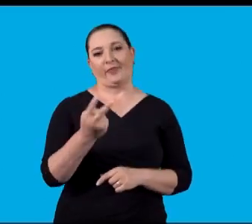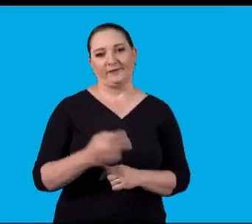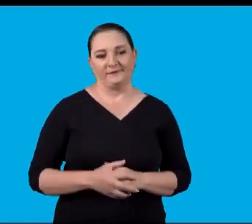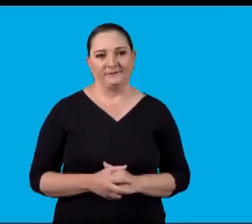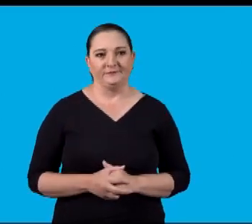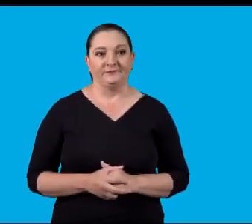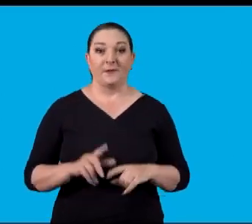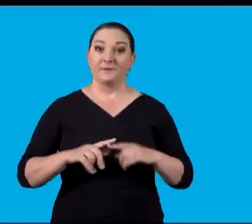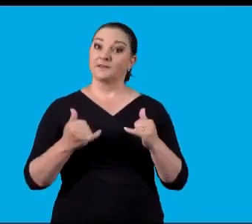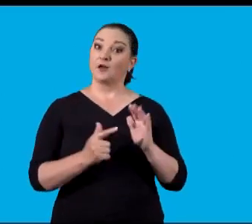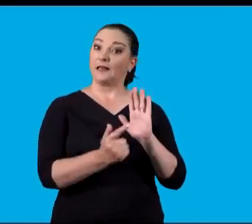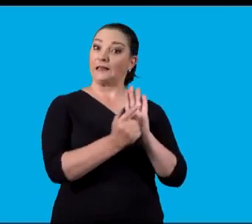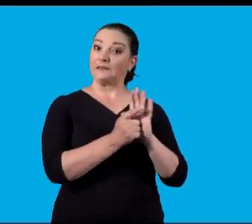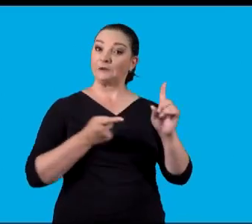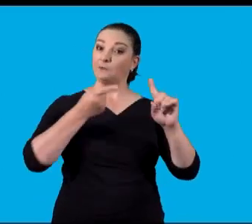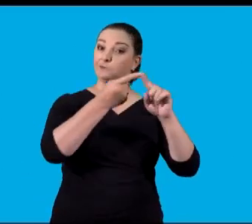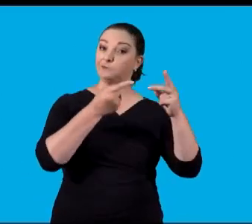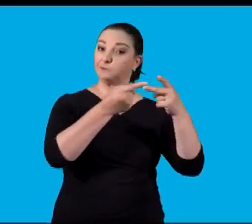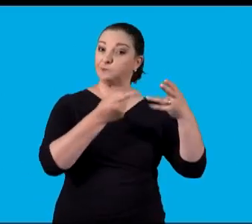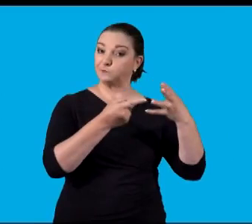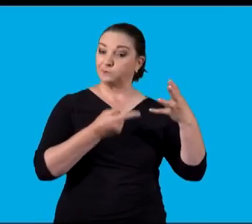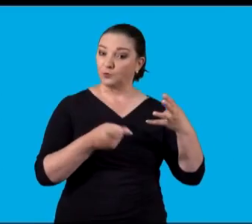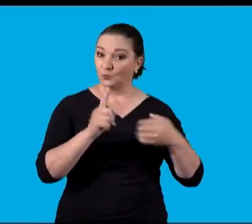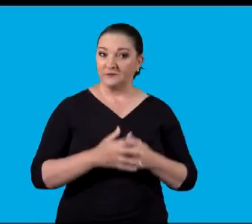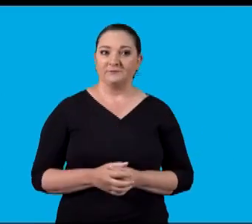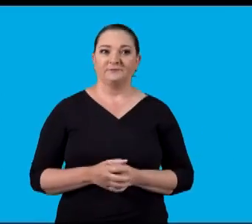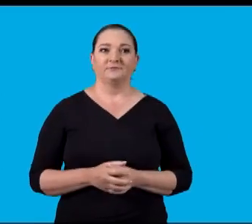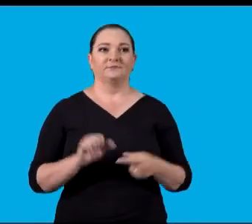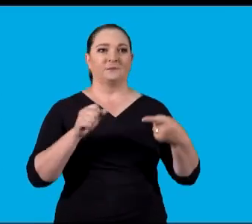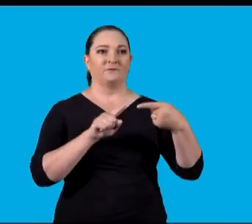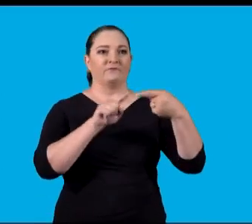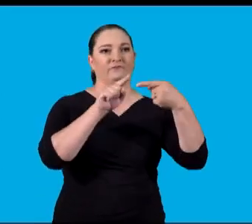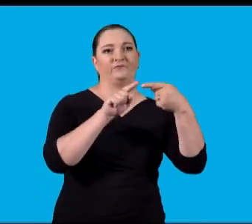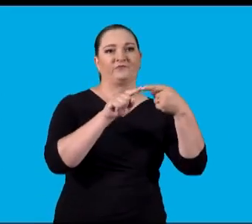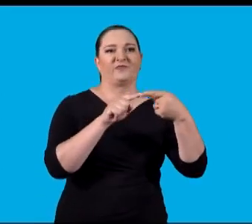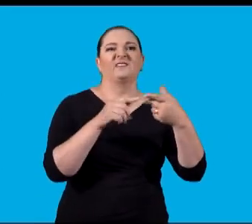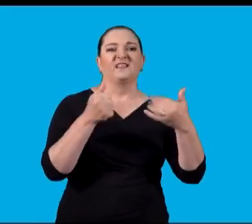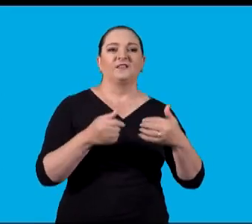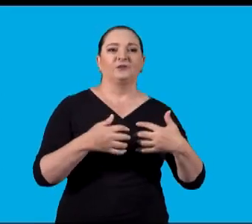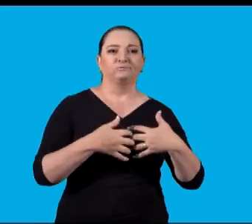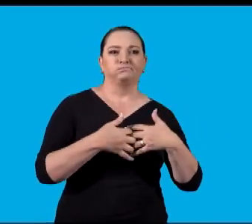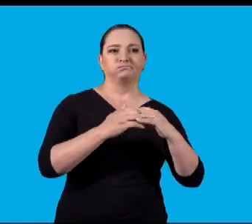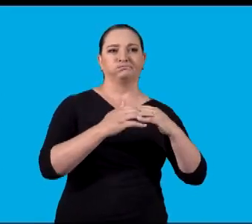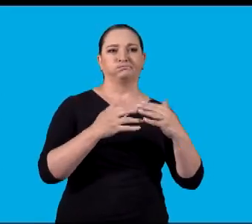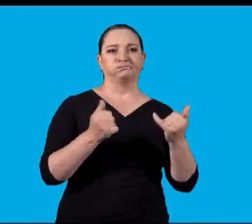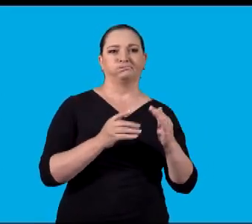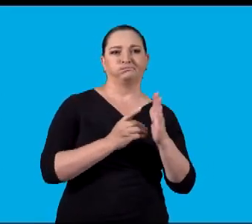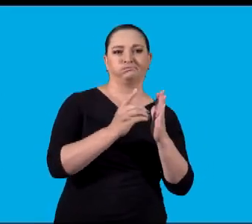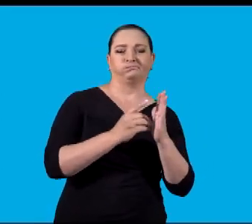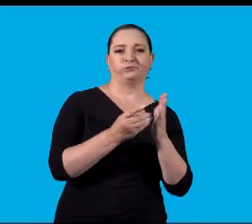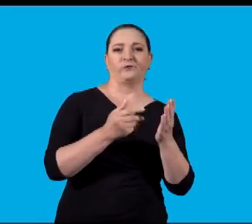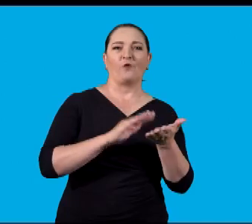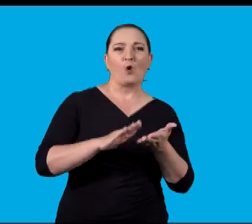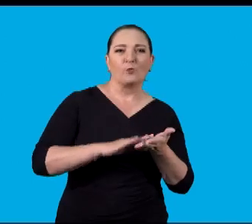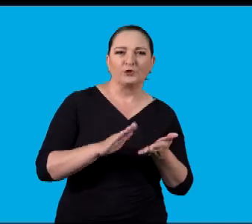Here are my lesson objectives. We will prepare the cash generated from operations note. This is the note to the cash